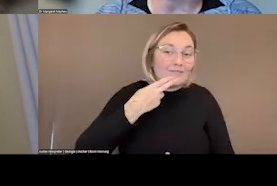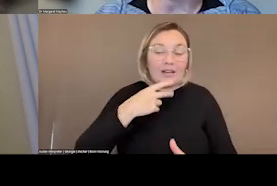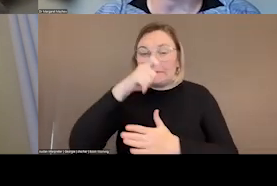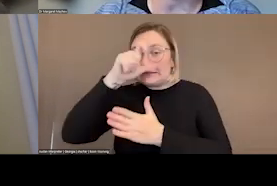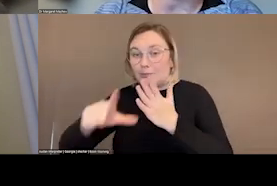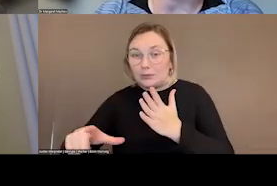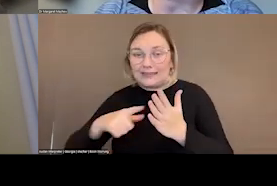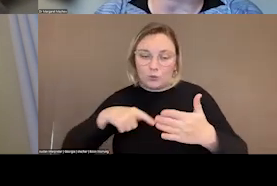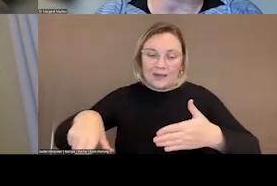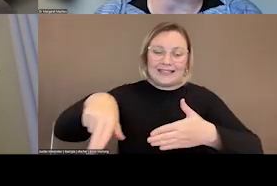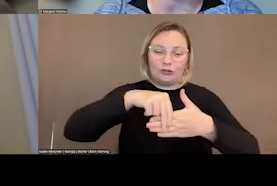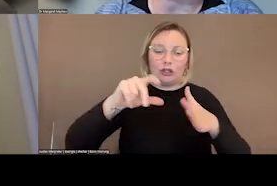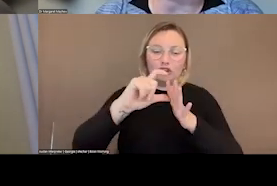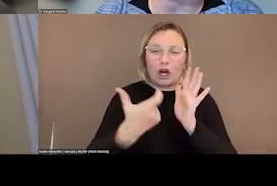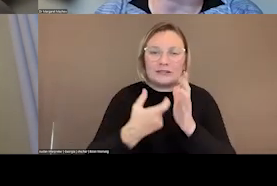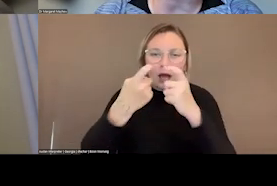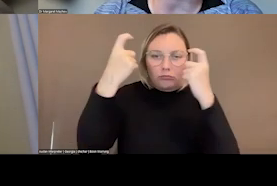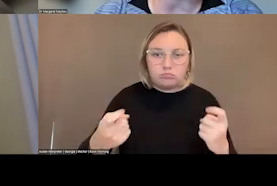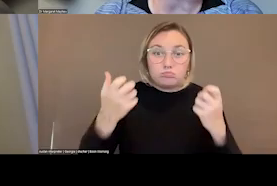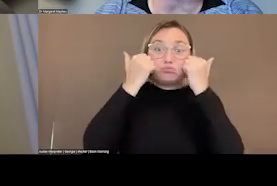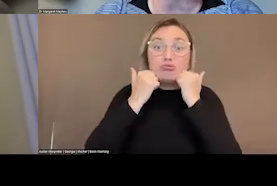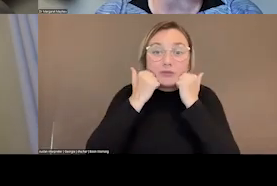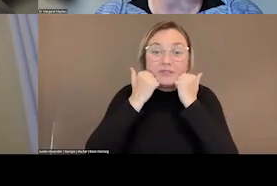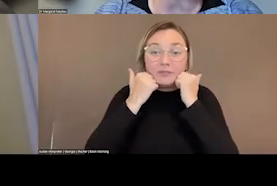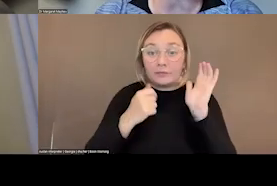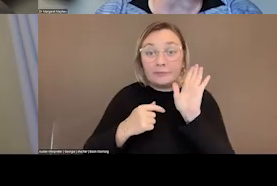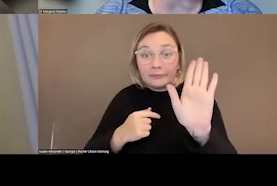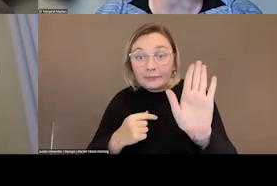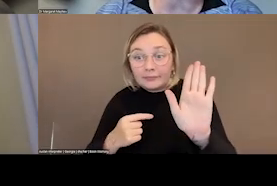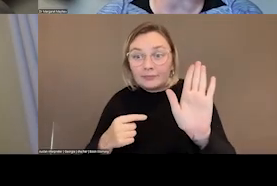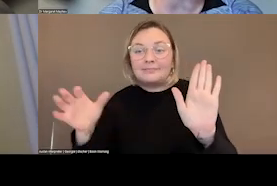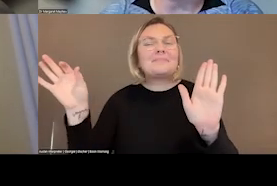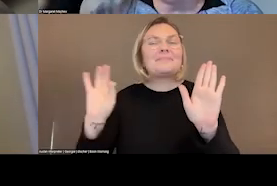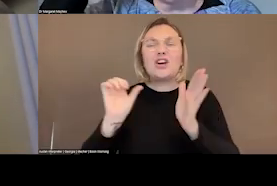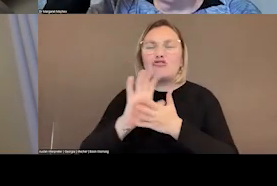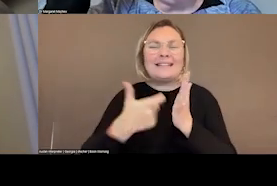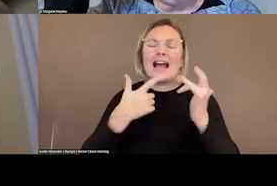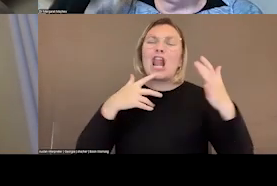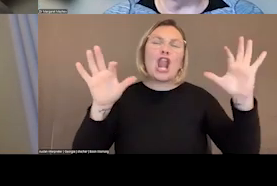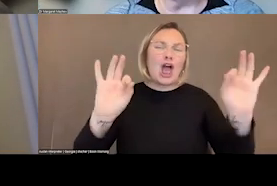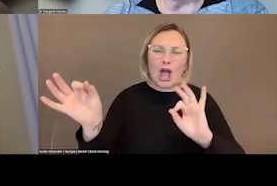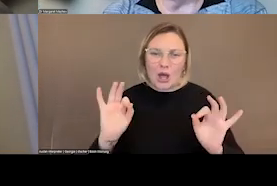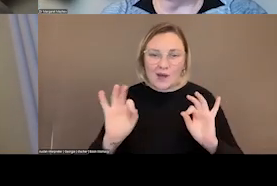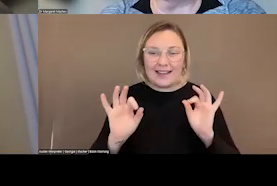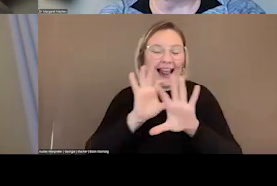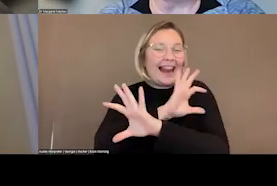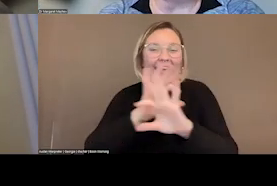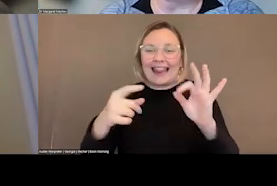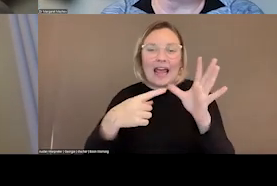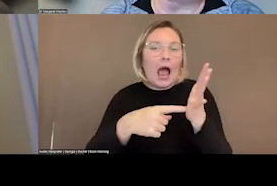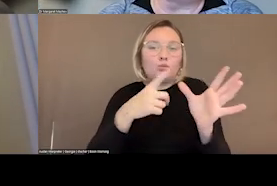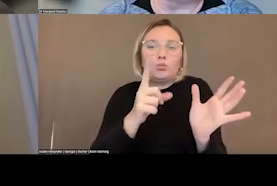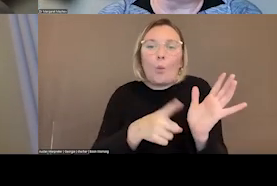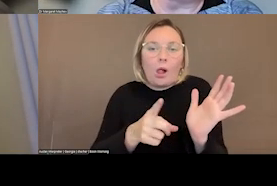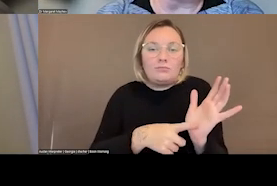to attach doctor certificates or no? No, No, Chris? not at all. Nope. No.